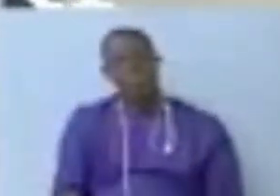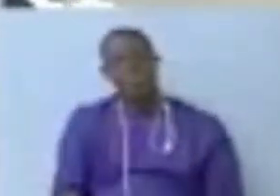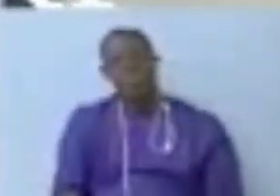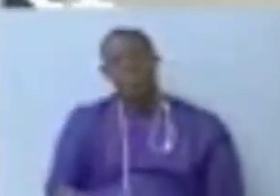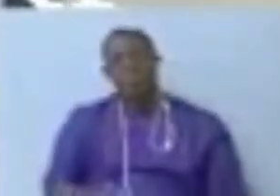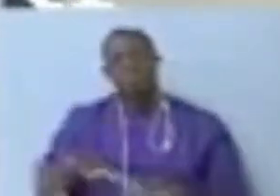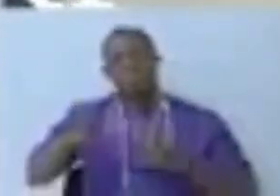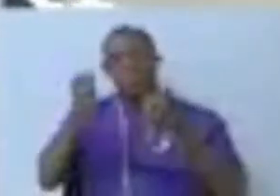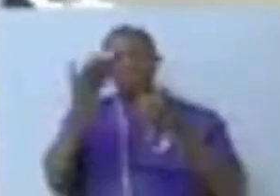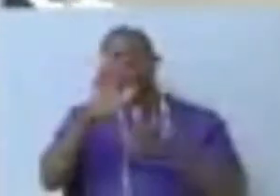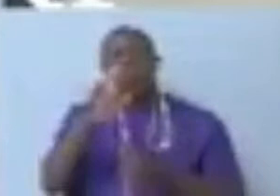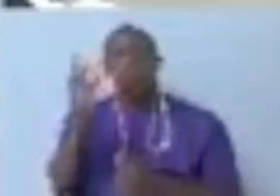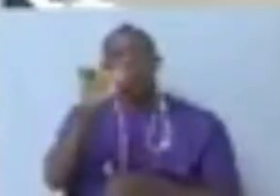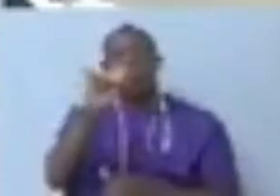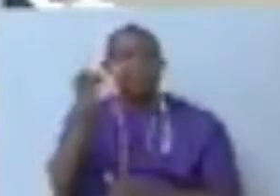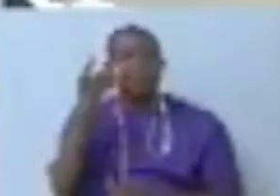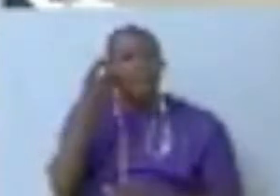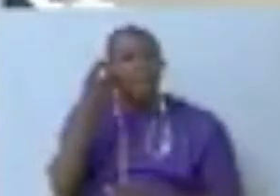Effective from which date?